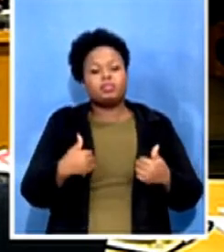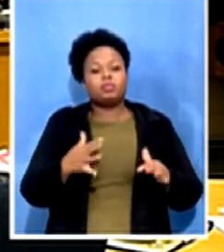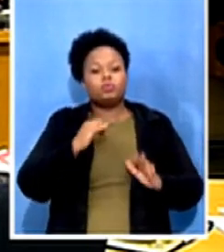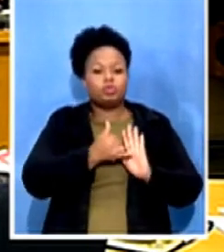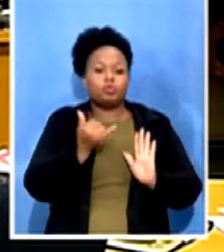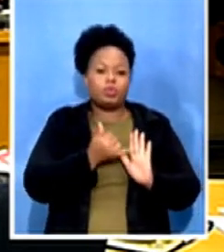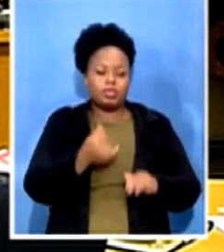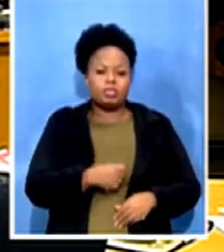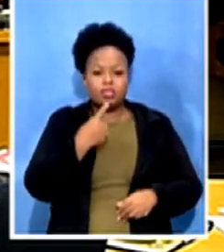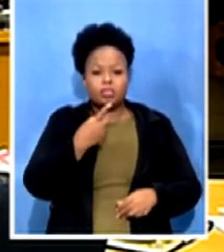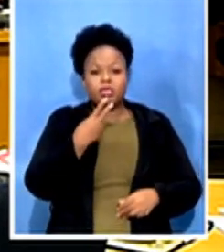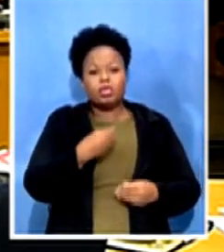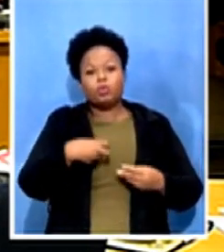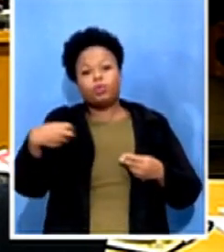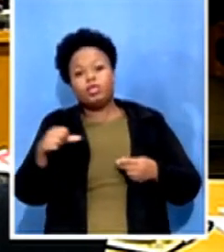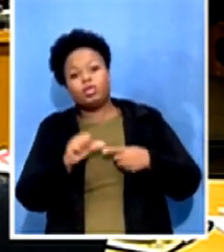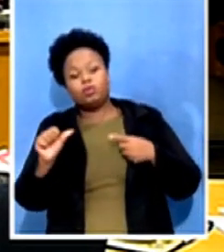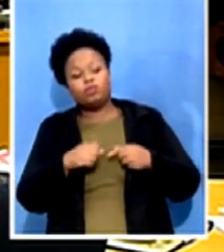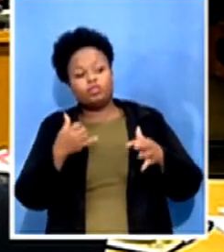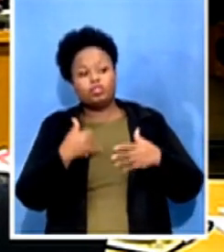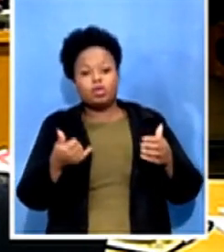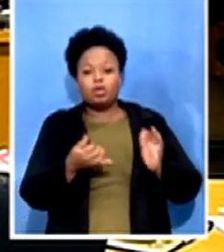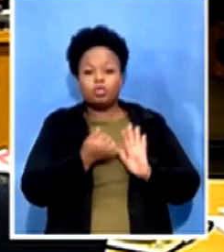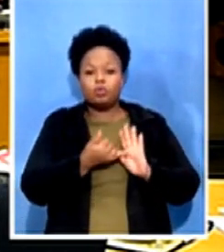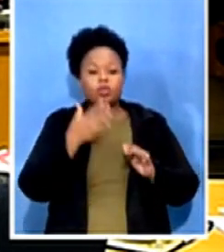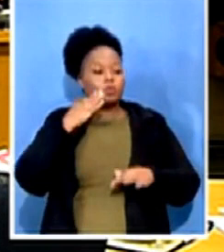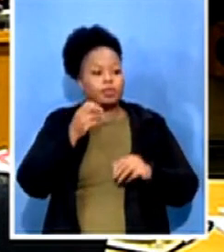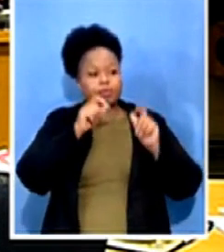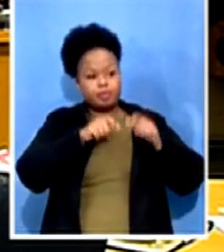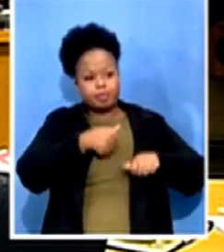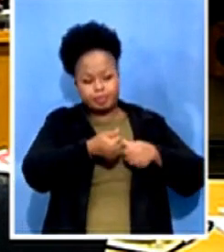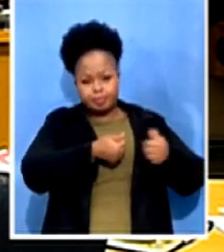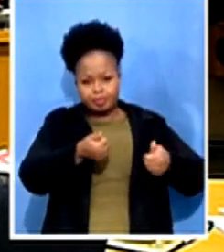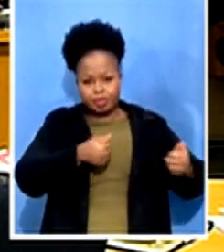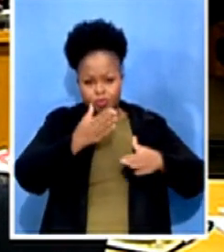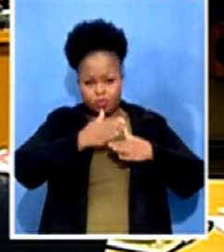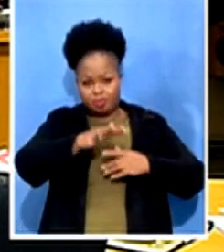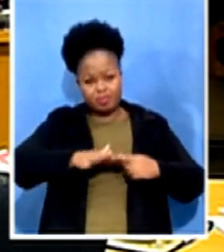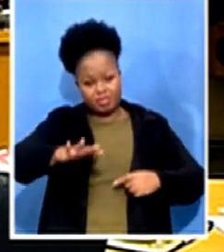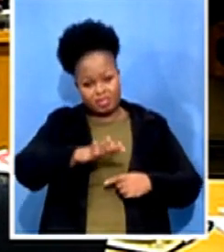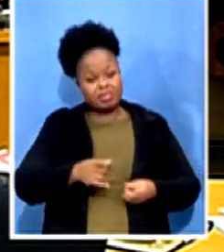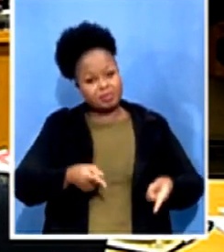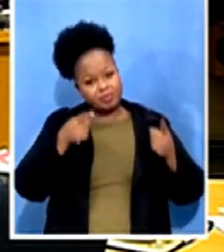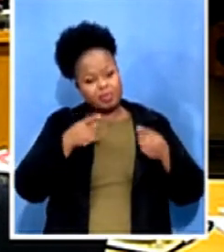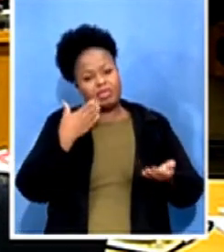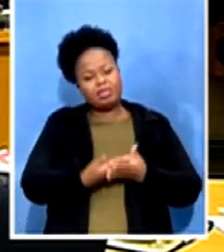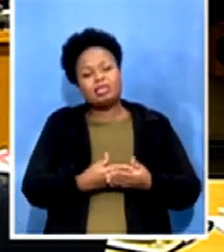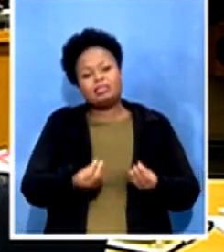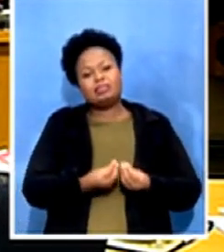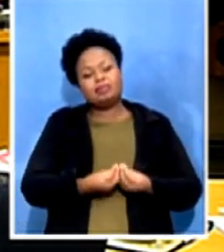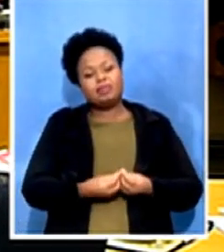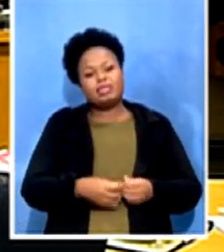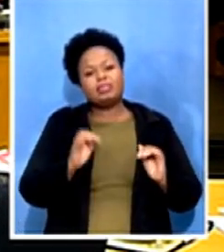are back to their normal places of work, is going to be something that's going to be quite